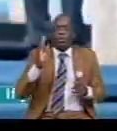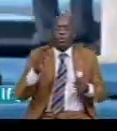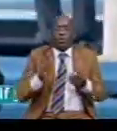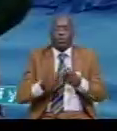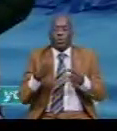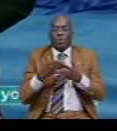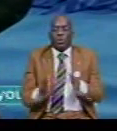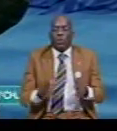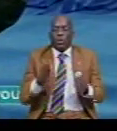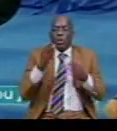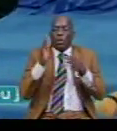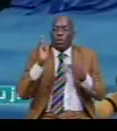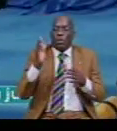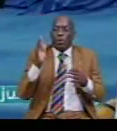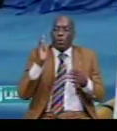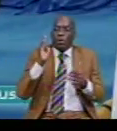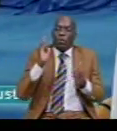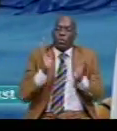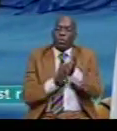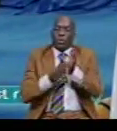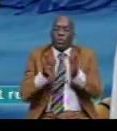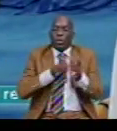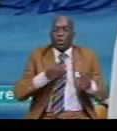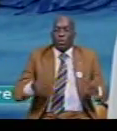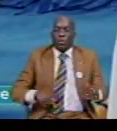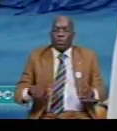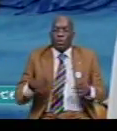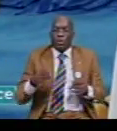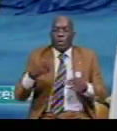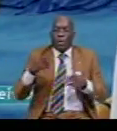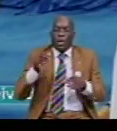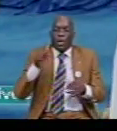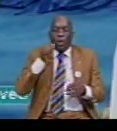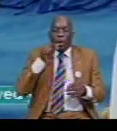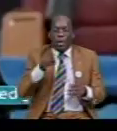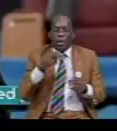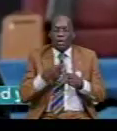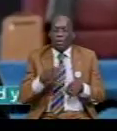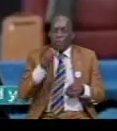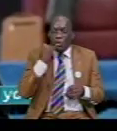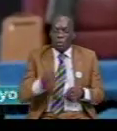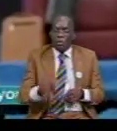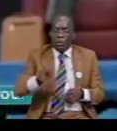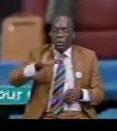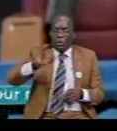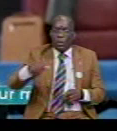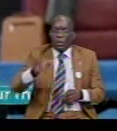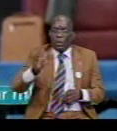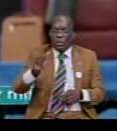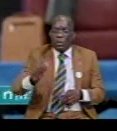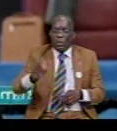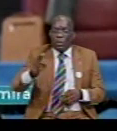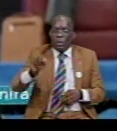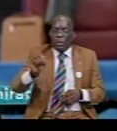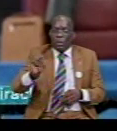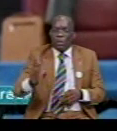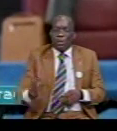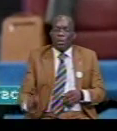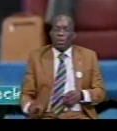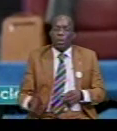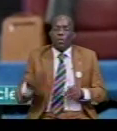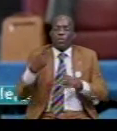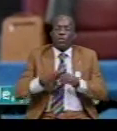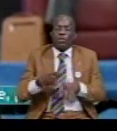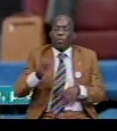Praise the Lord. My name is Janet Adewale from Ibadan, DLCF member. For like